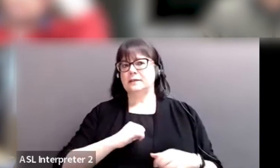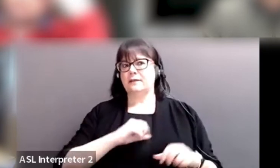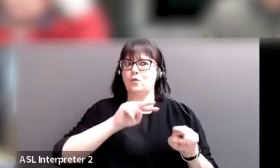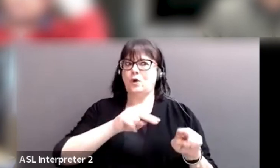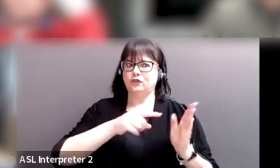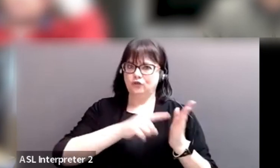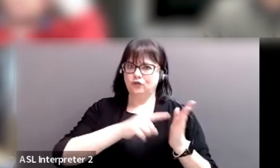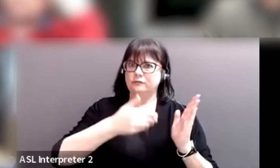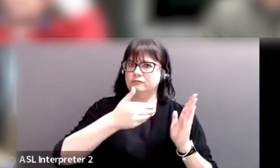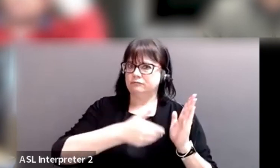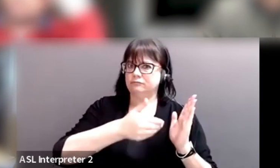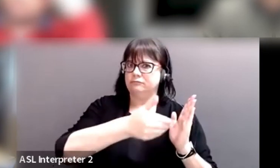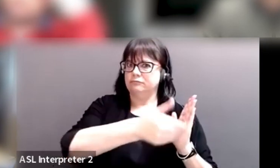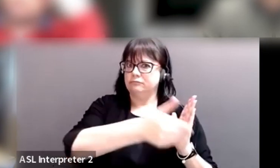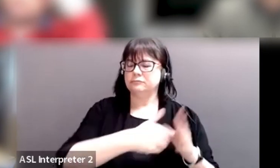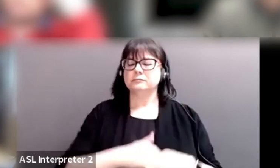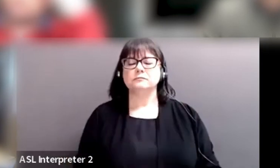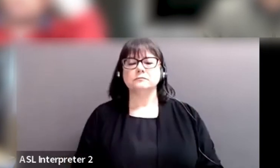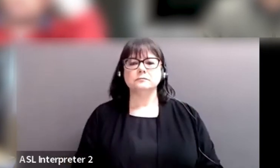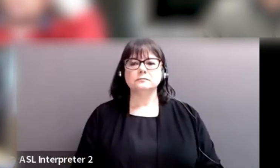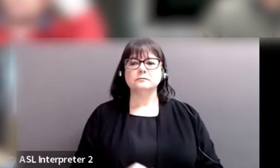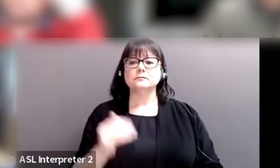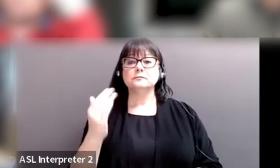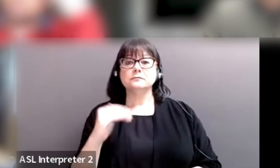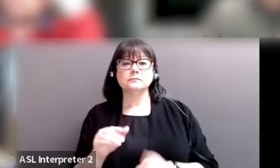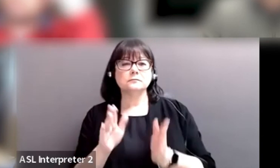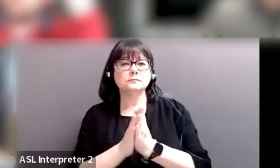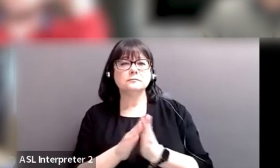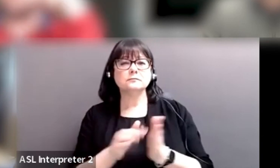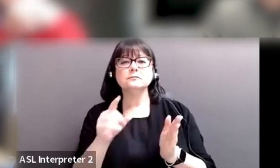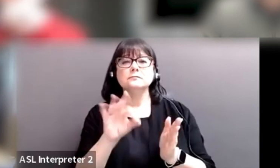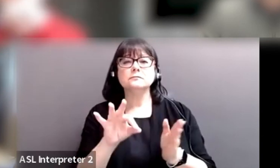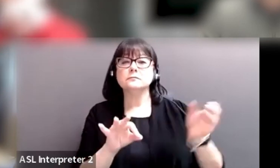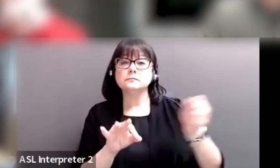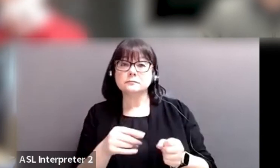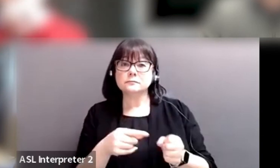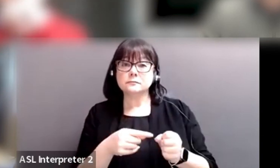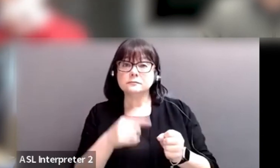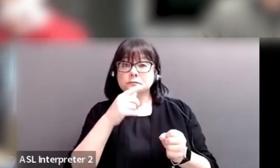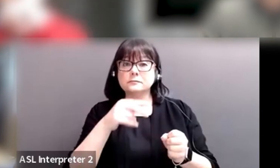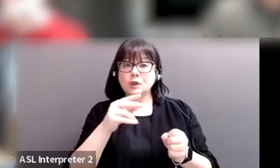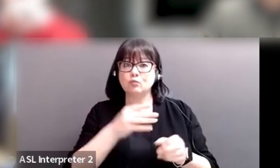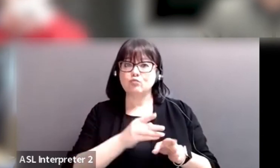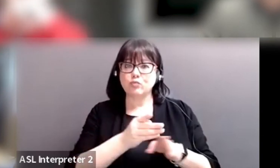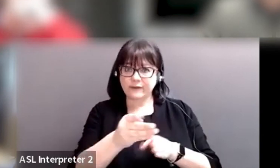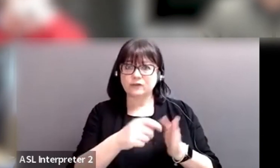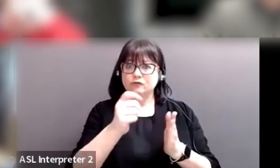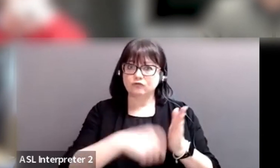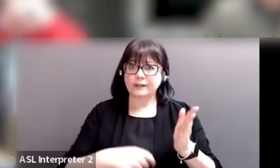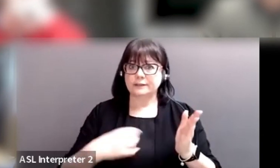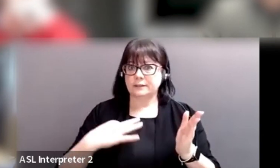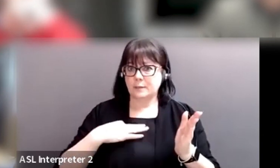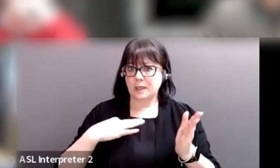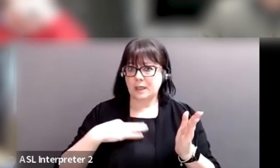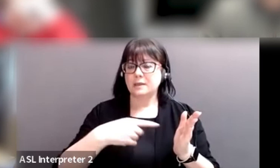Okay. Do you have any stats on the success rates for grants submitted and applied to via